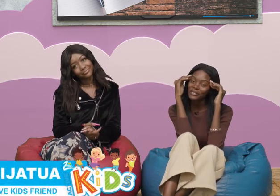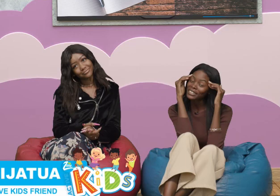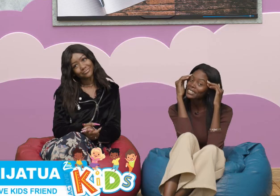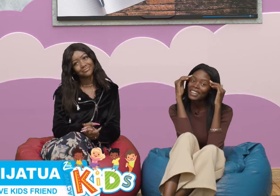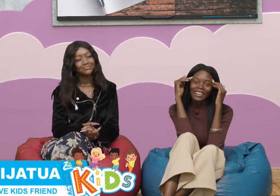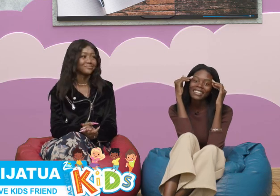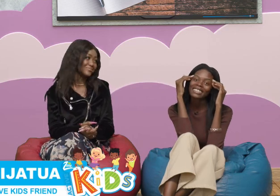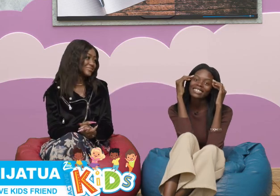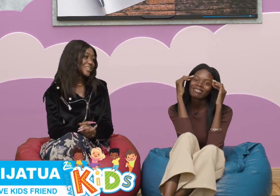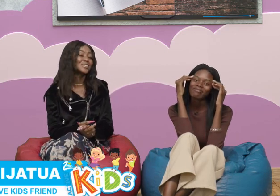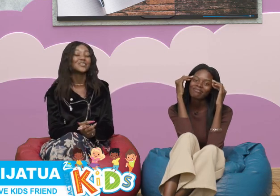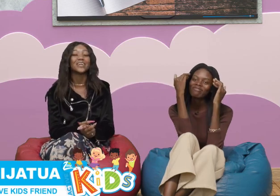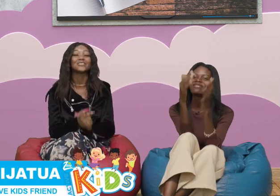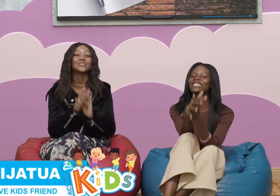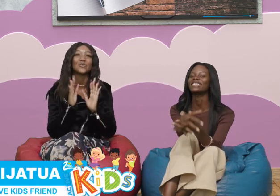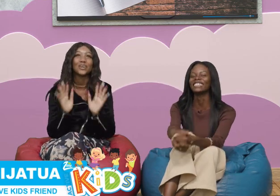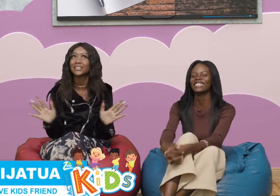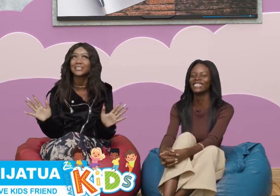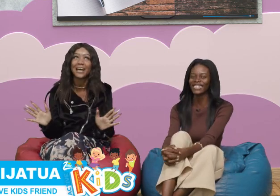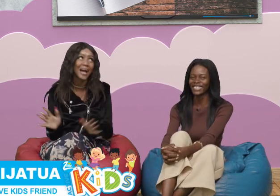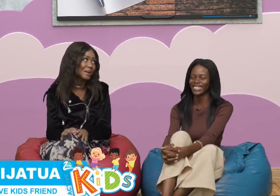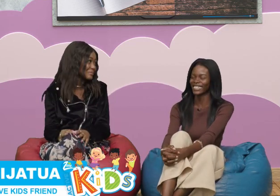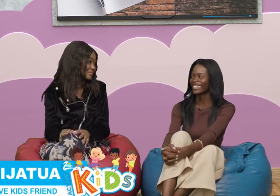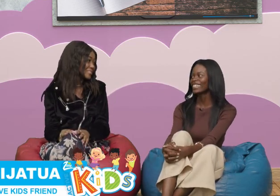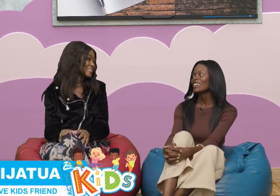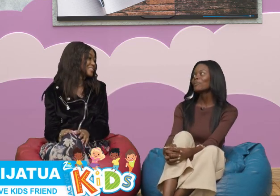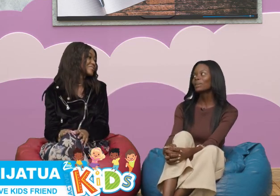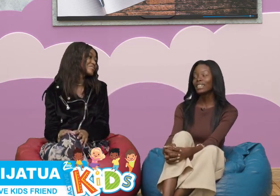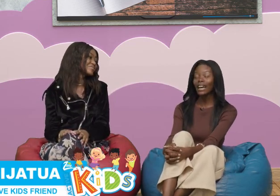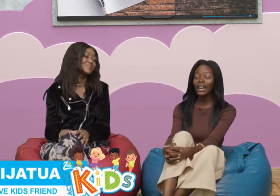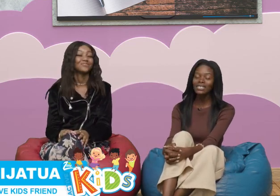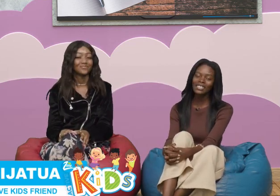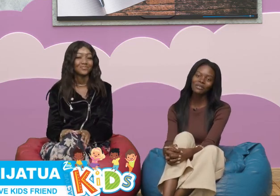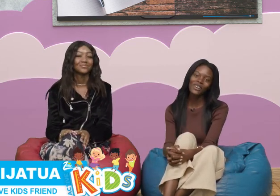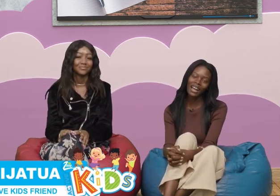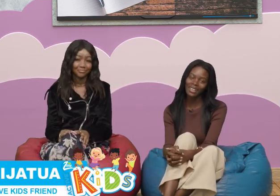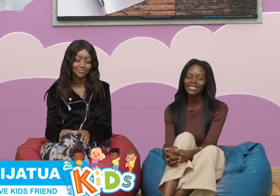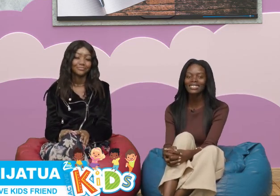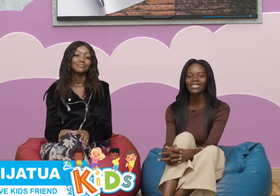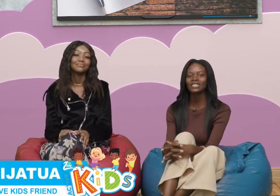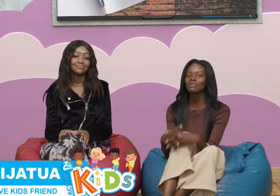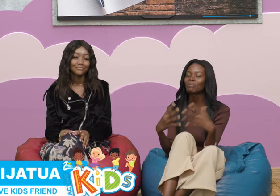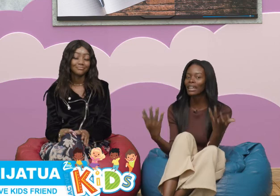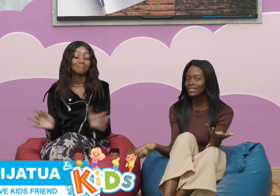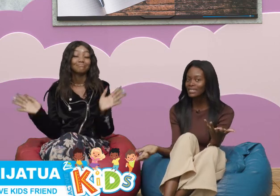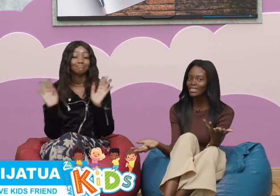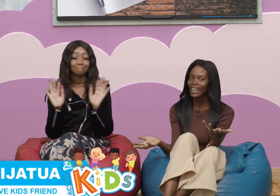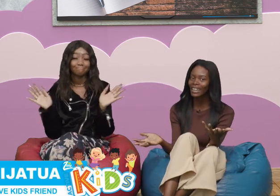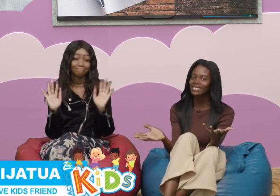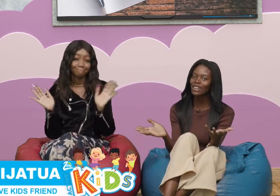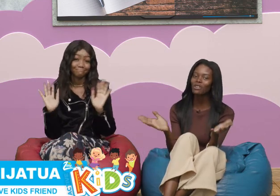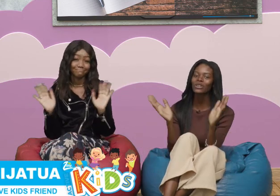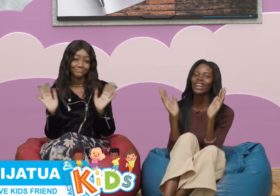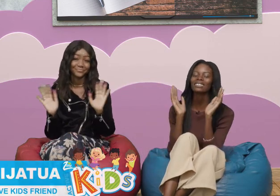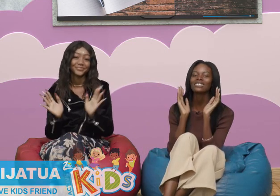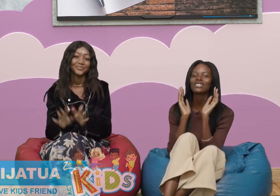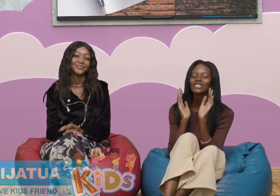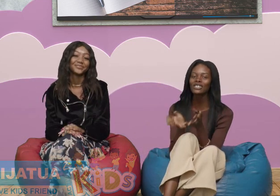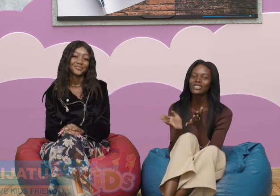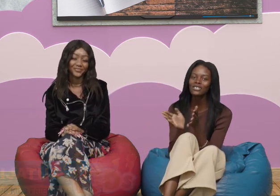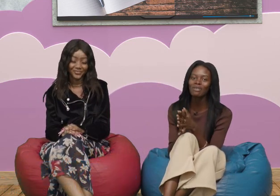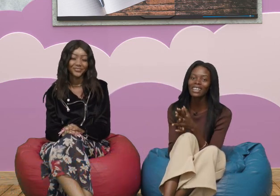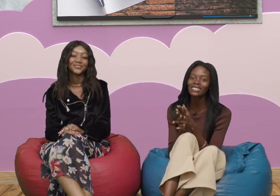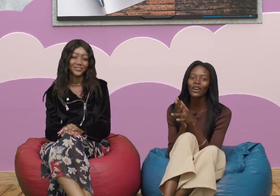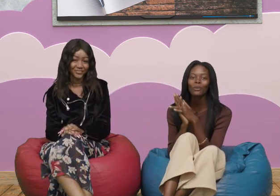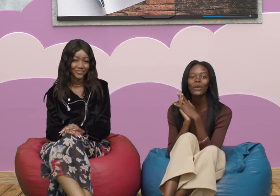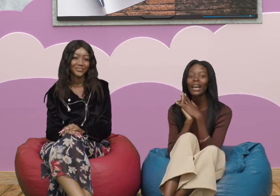favorite time. It's Uetu's worst time. But now it's time for us to say goodbye to you guys. I hope you guys learned so